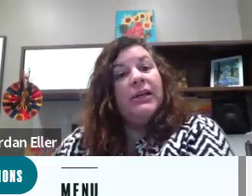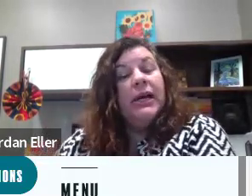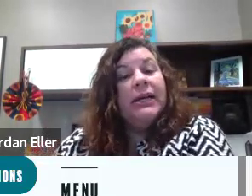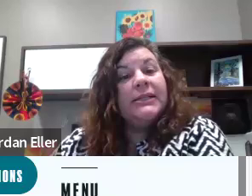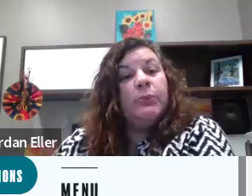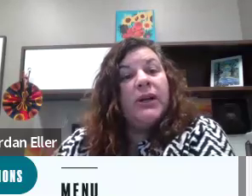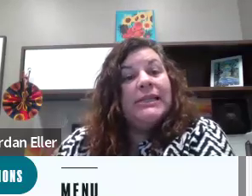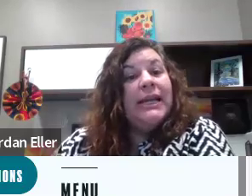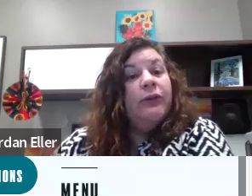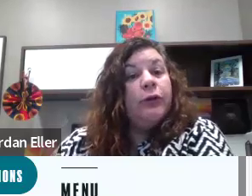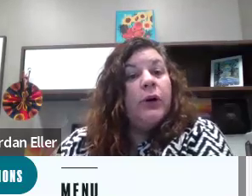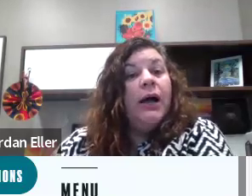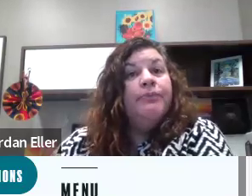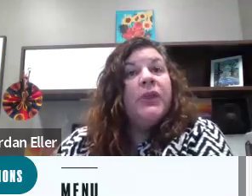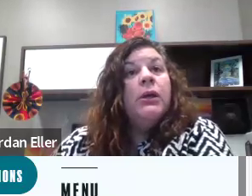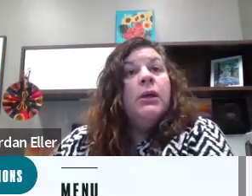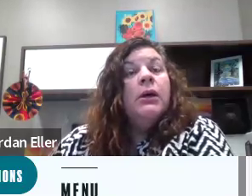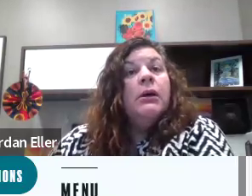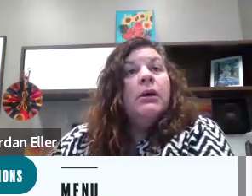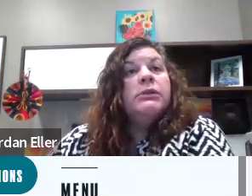do have an express need for